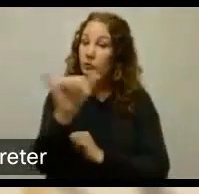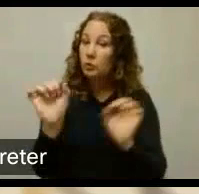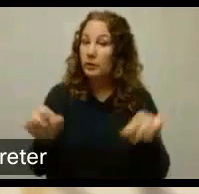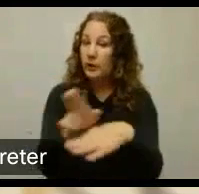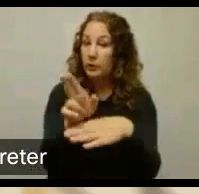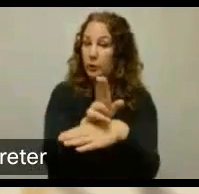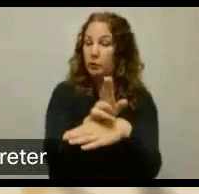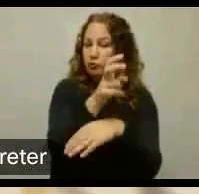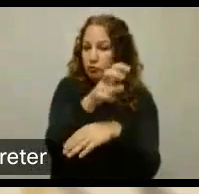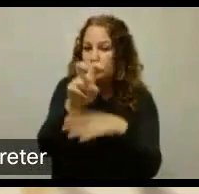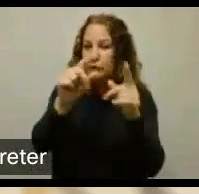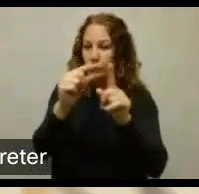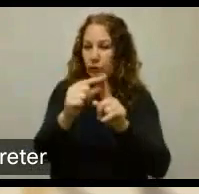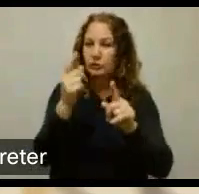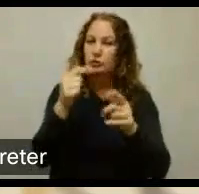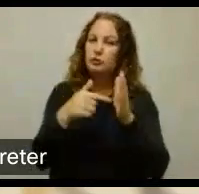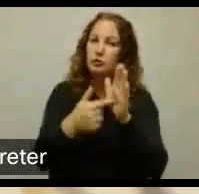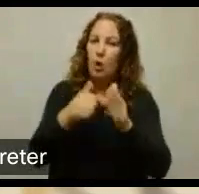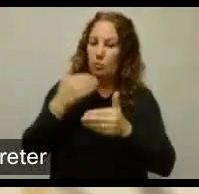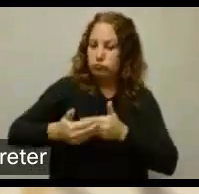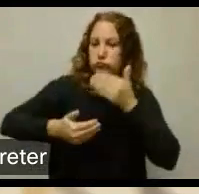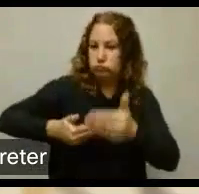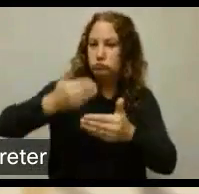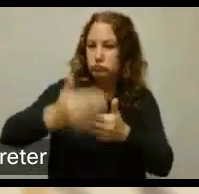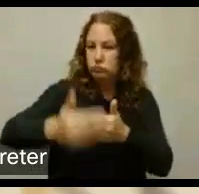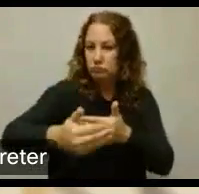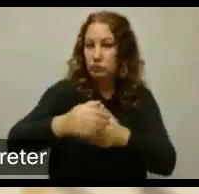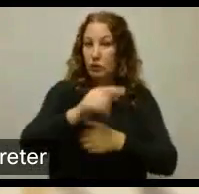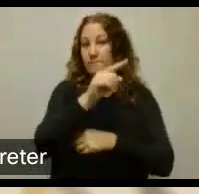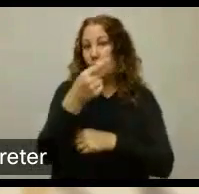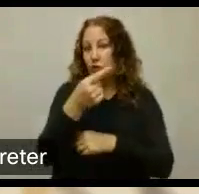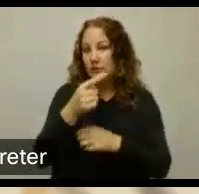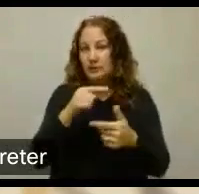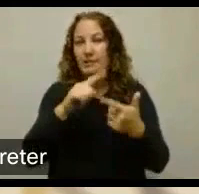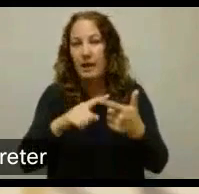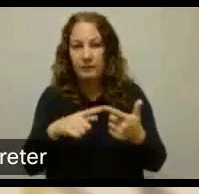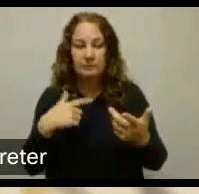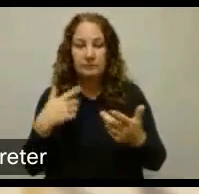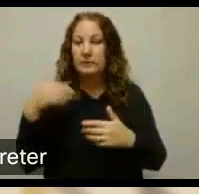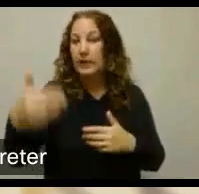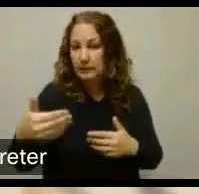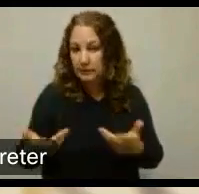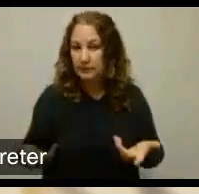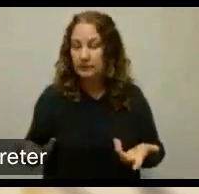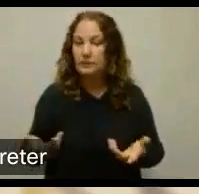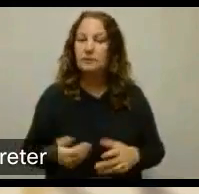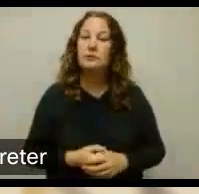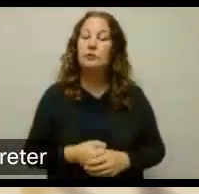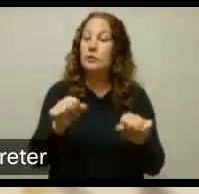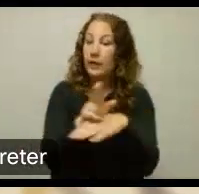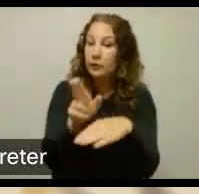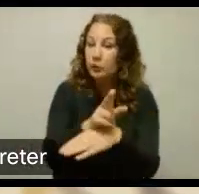use transitions to show sequence. So first, then, next. You can